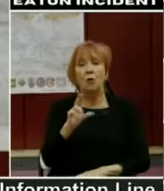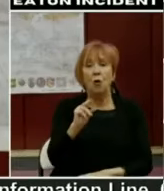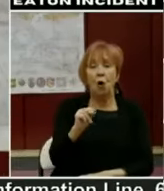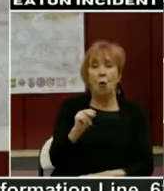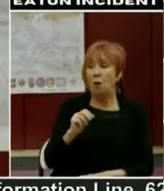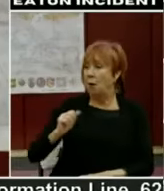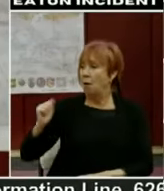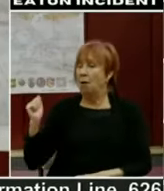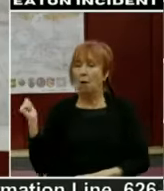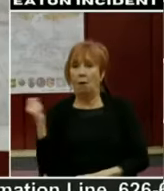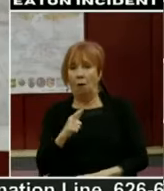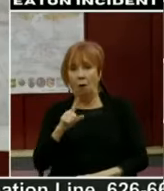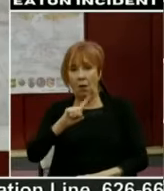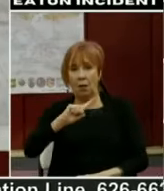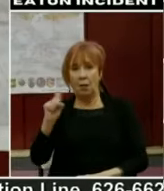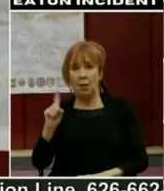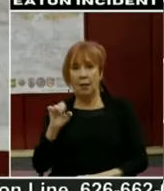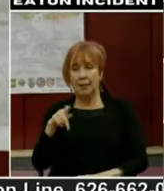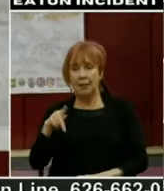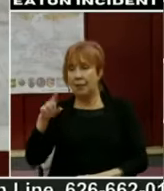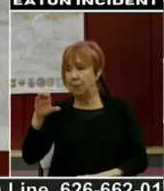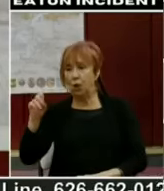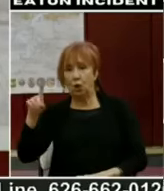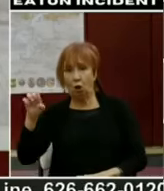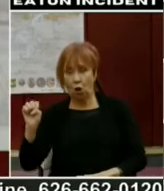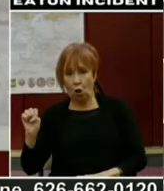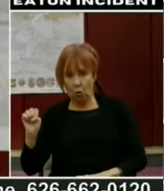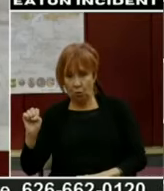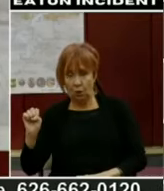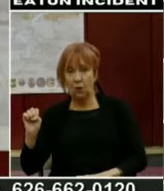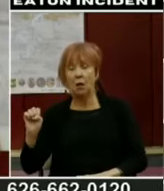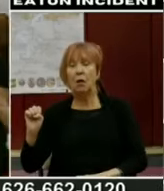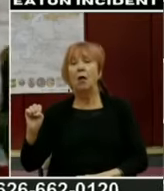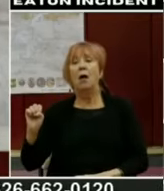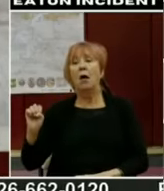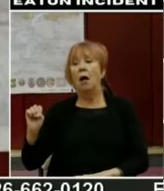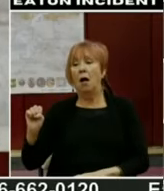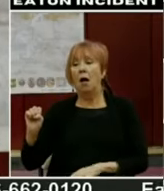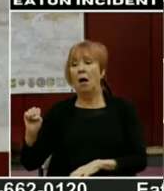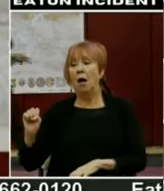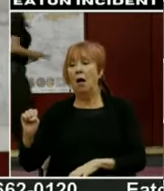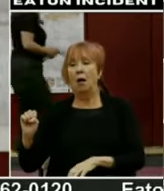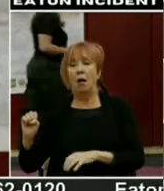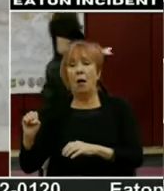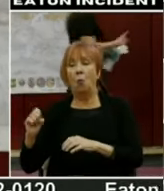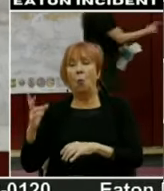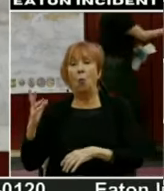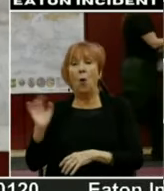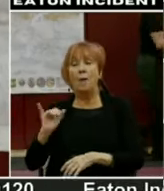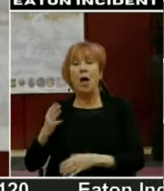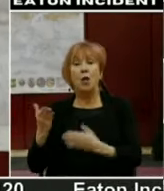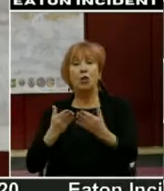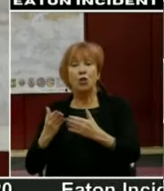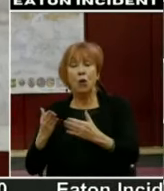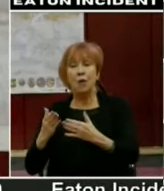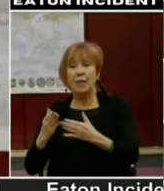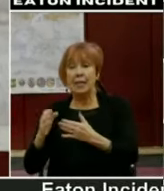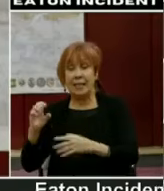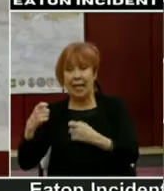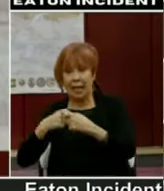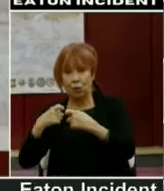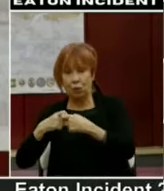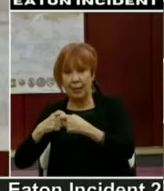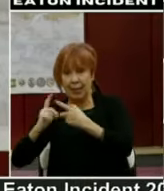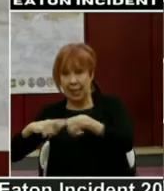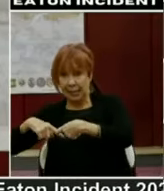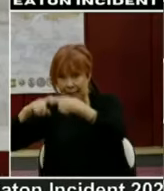evacuated as of last week, we did suspend billing. You do not need to take any further action. I do want to share the last